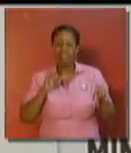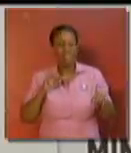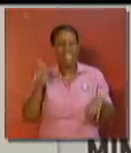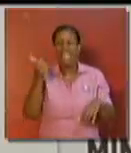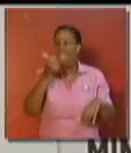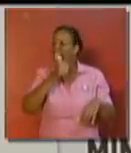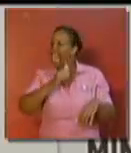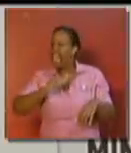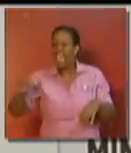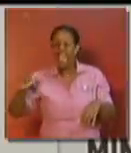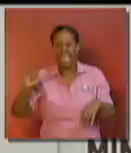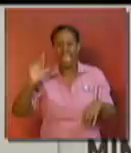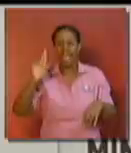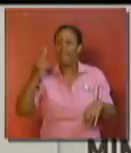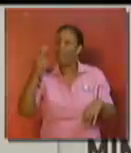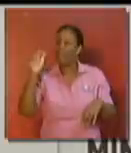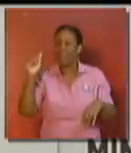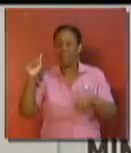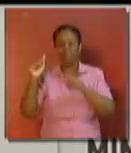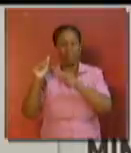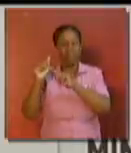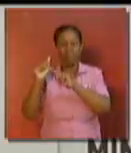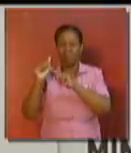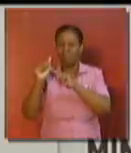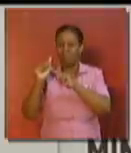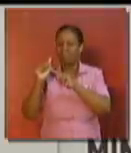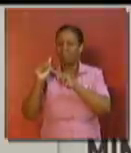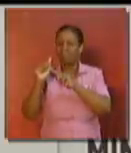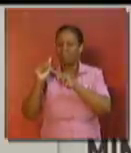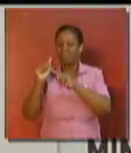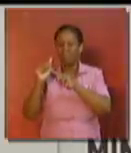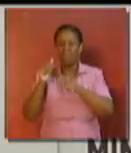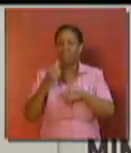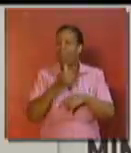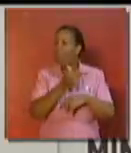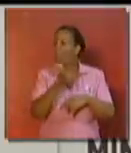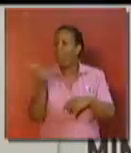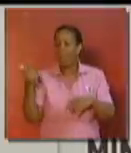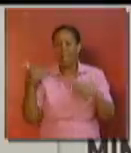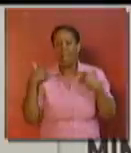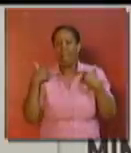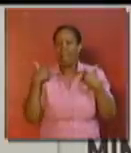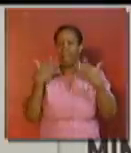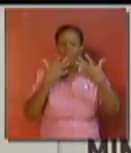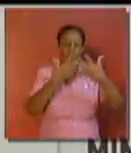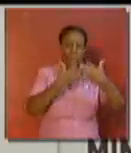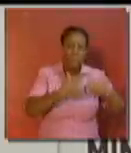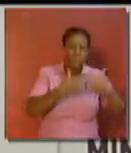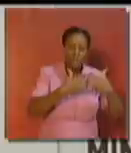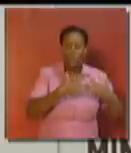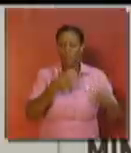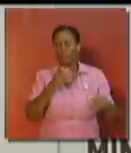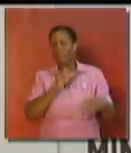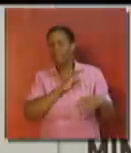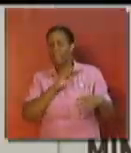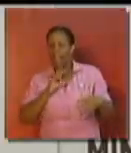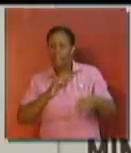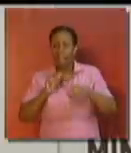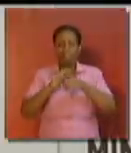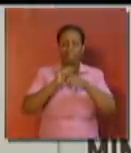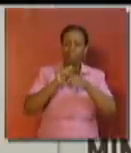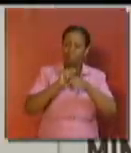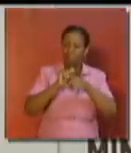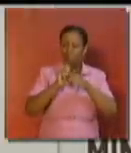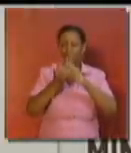COVID-19. If you are under the care of a private specialist in a private facility and you contract